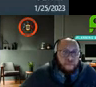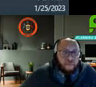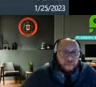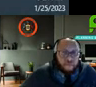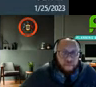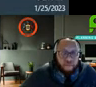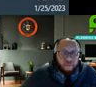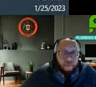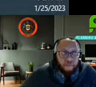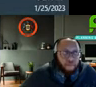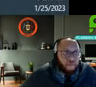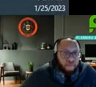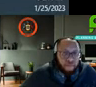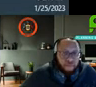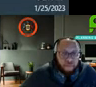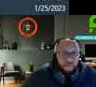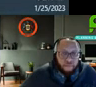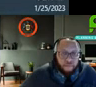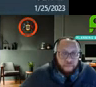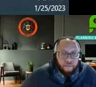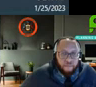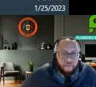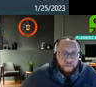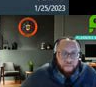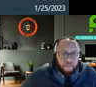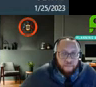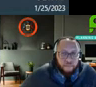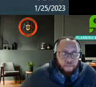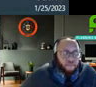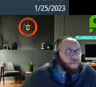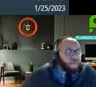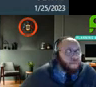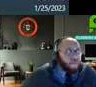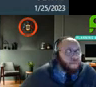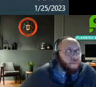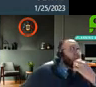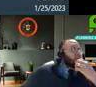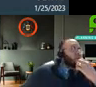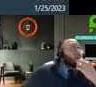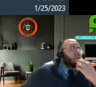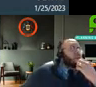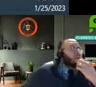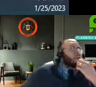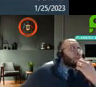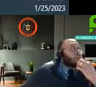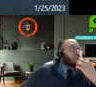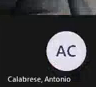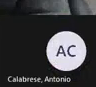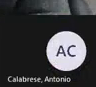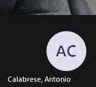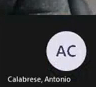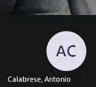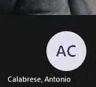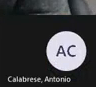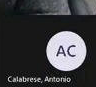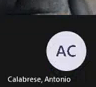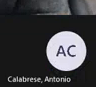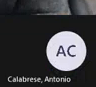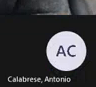Yes, good evening, everyone. Thank you, Stephen. I appreciate that brief overview. Happy New Year to everybody.